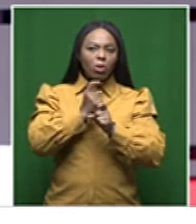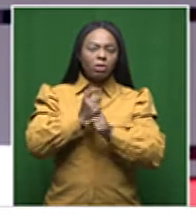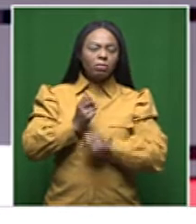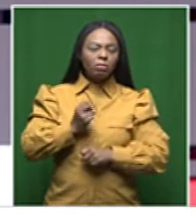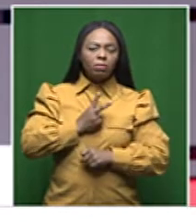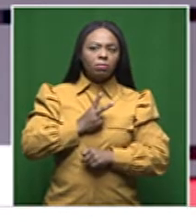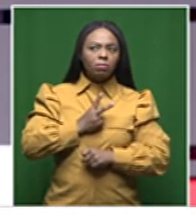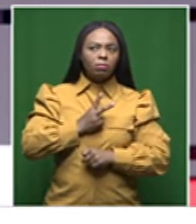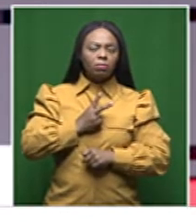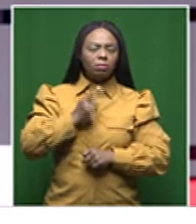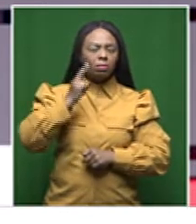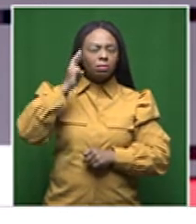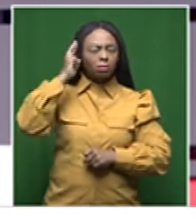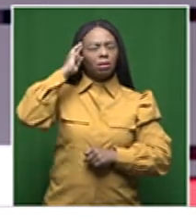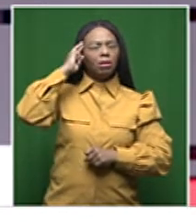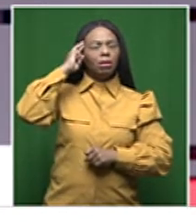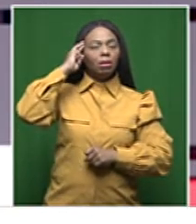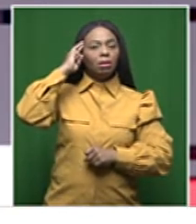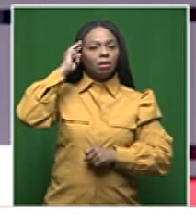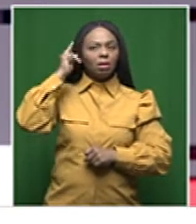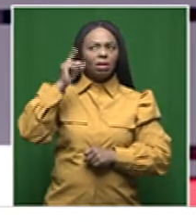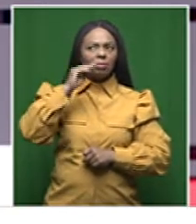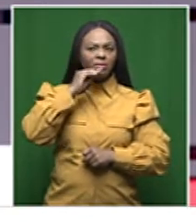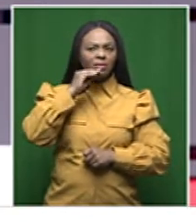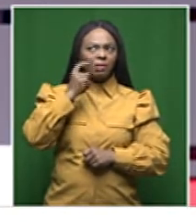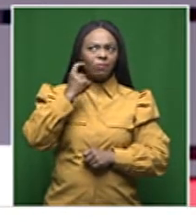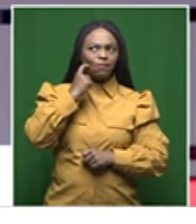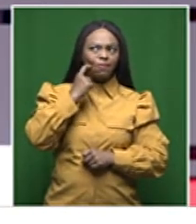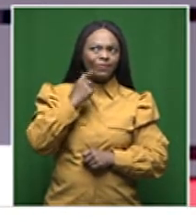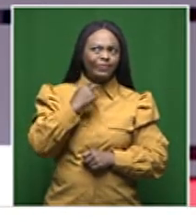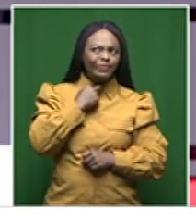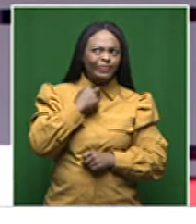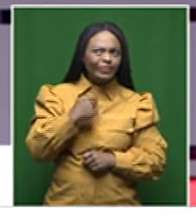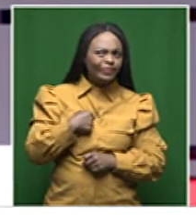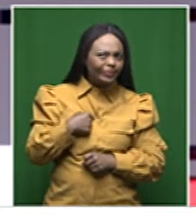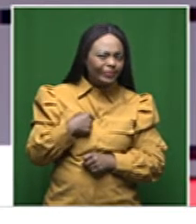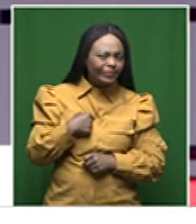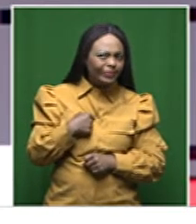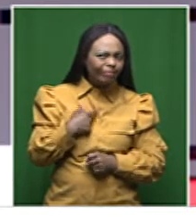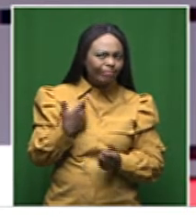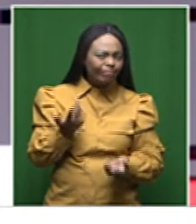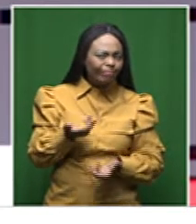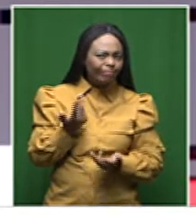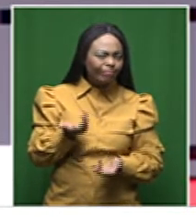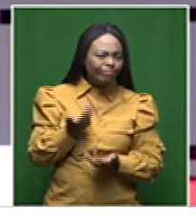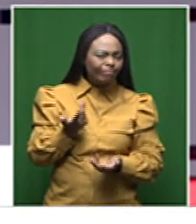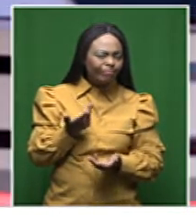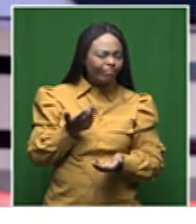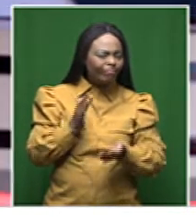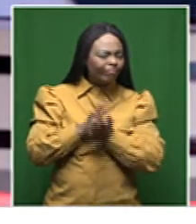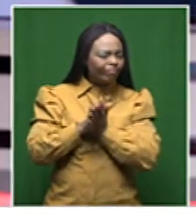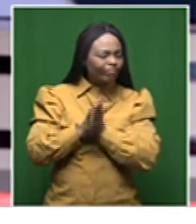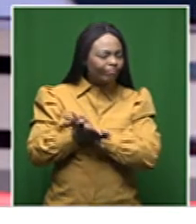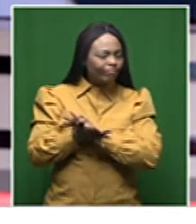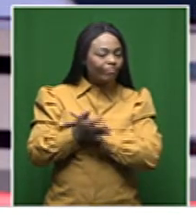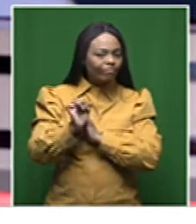just remembering that that dream can never come true. Yeah, that was shattering. We spoke